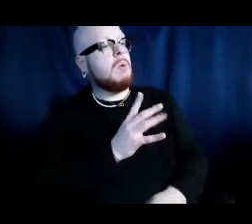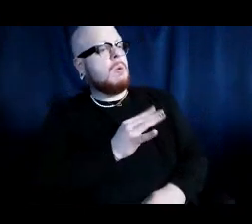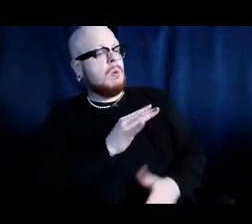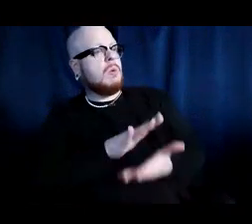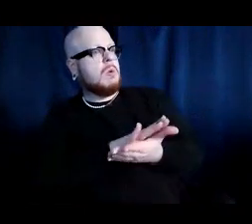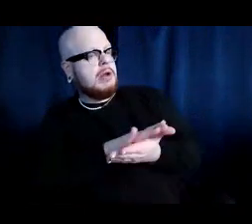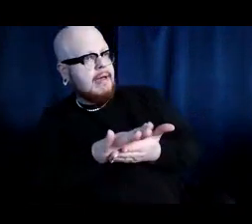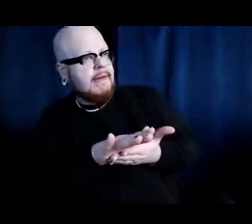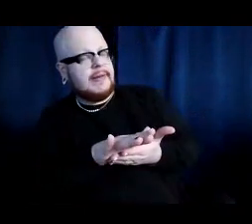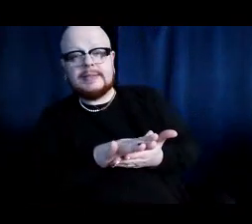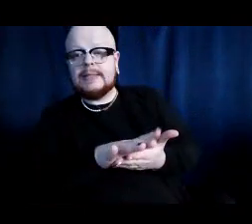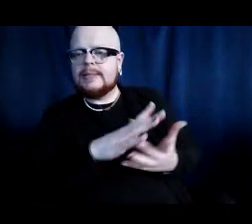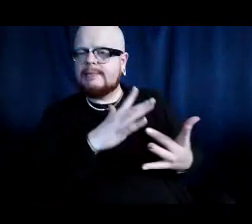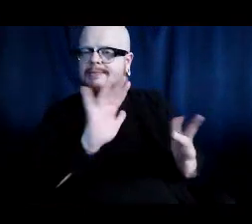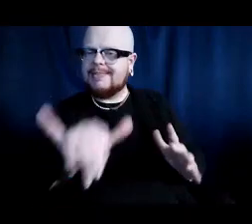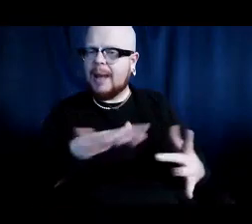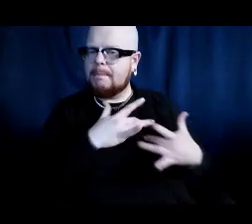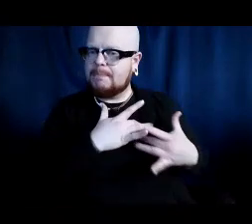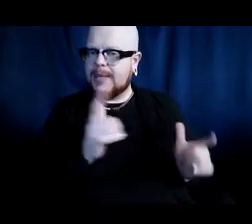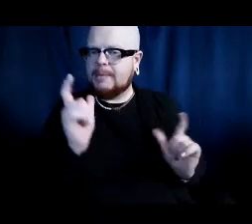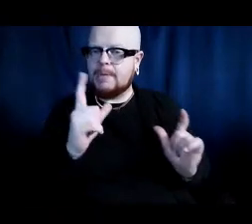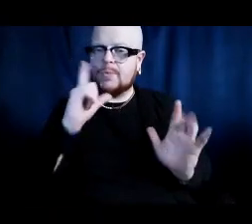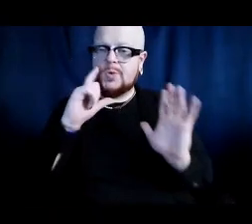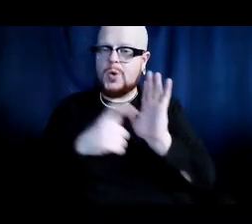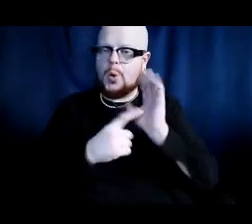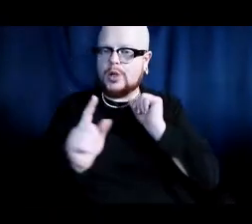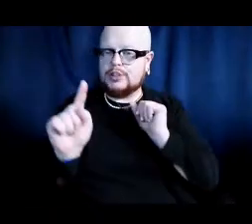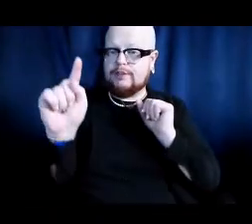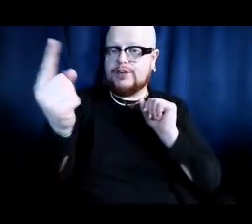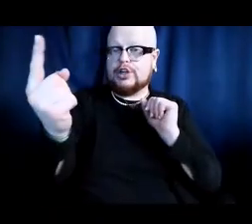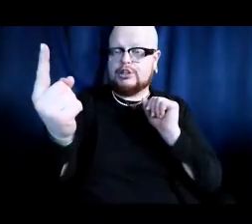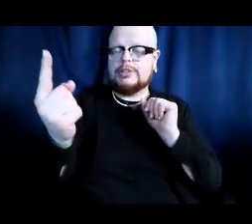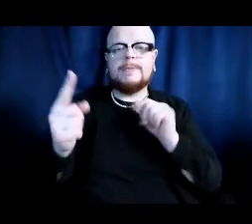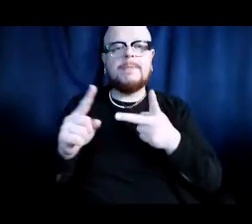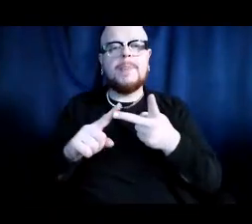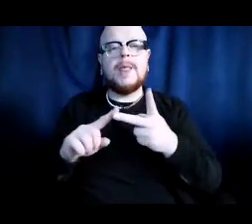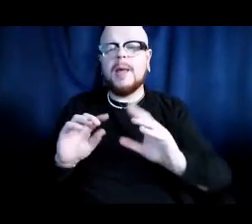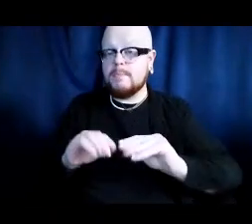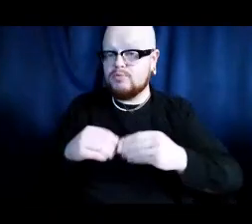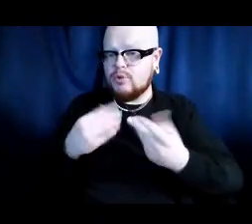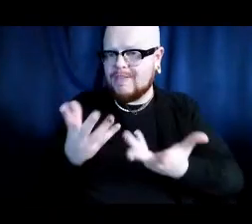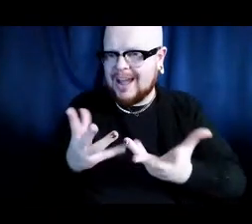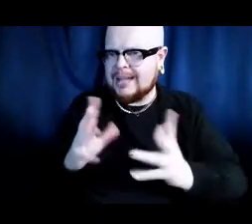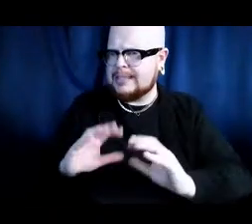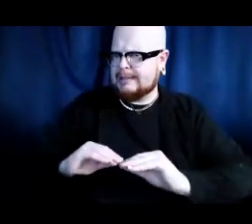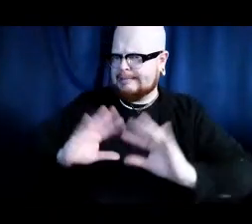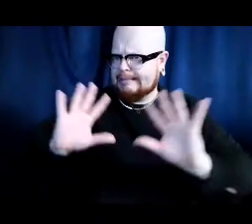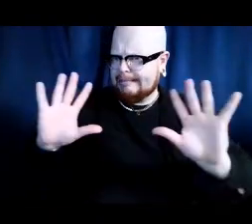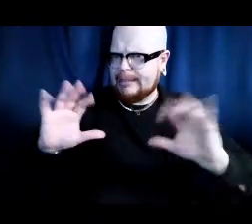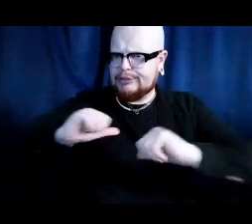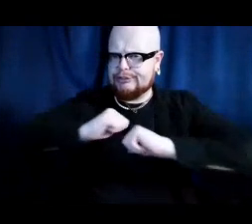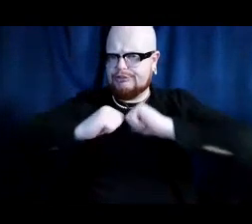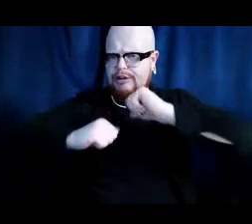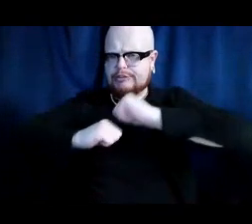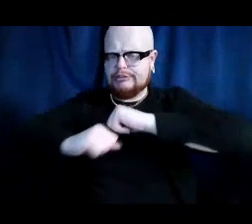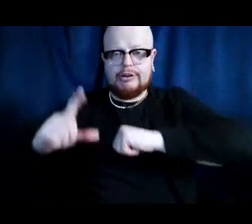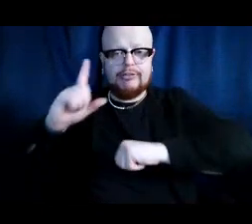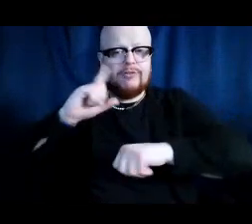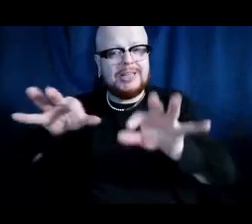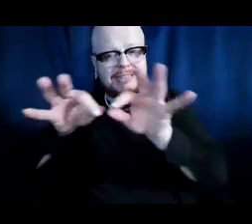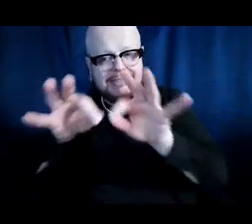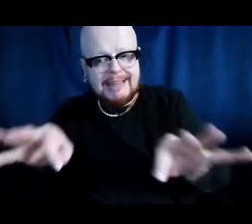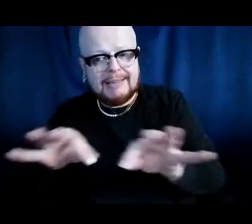notice. They also provide a clear structure for text, breaking it into smaller sections. This helps